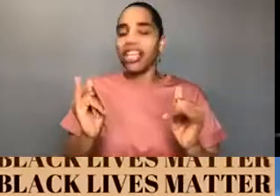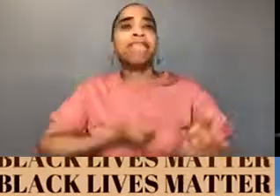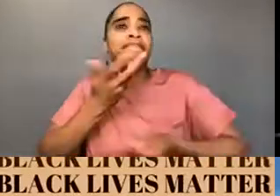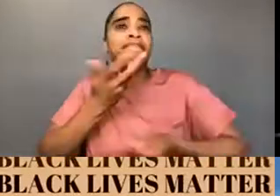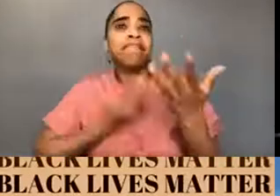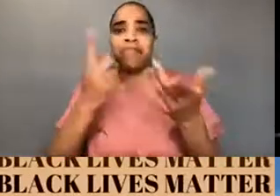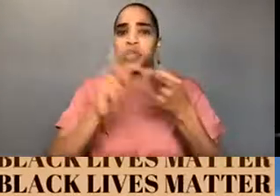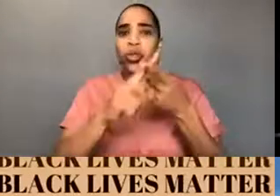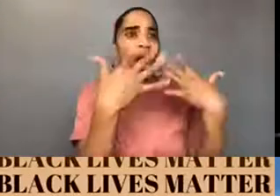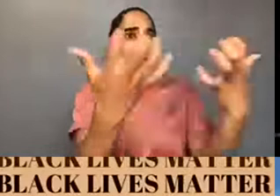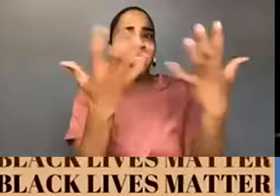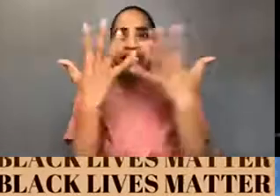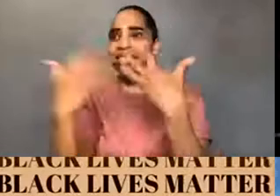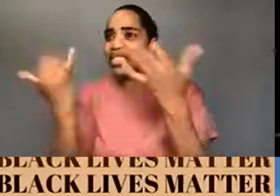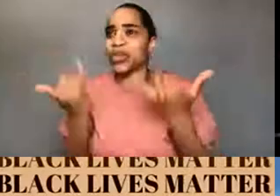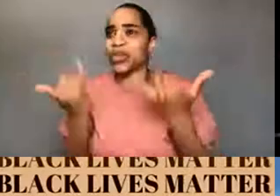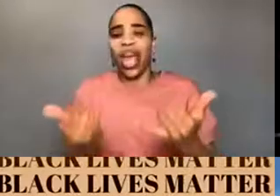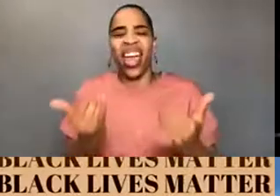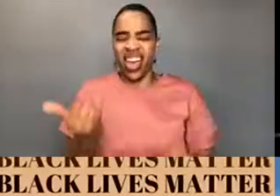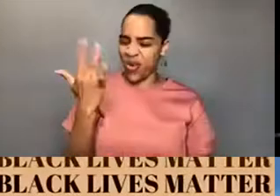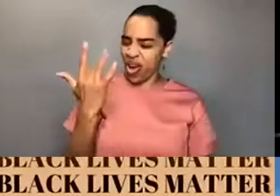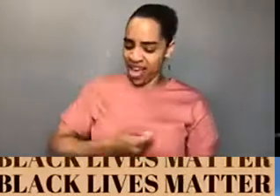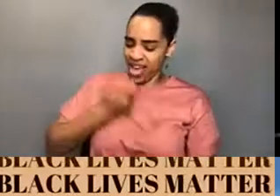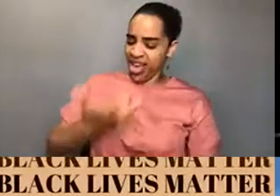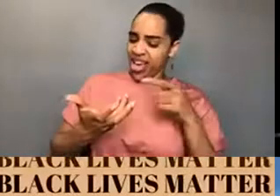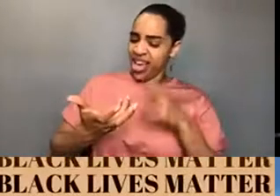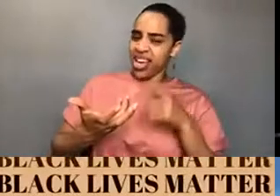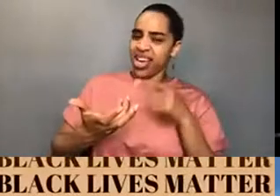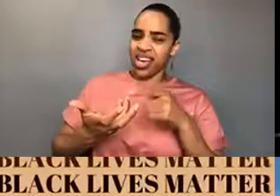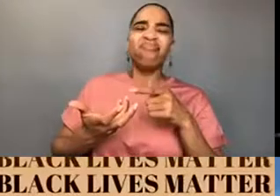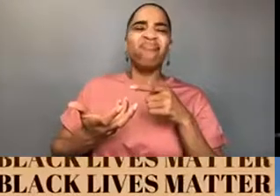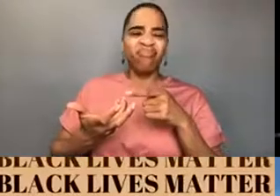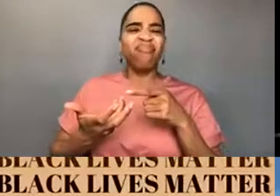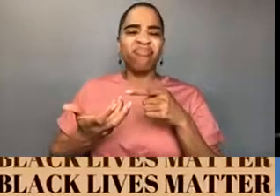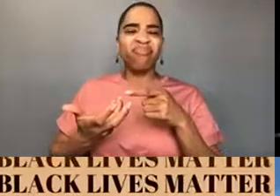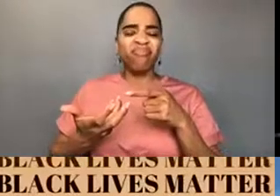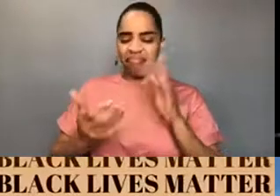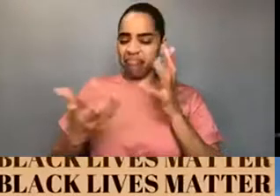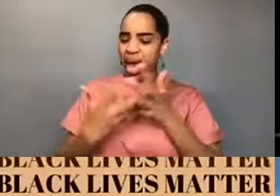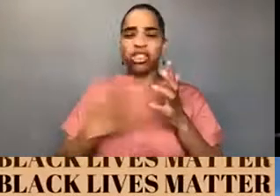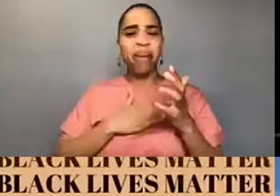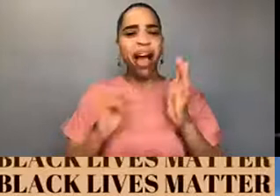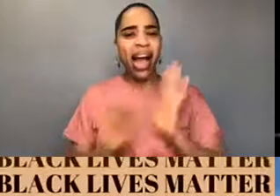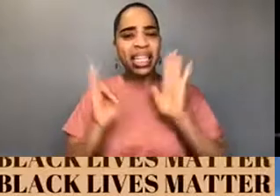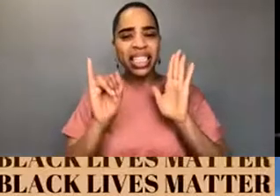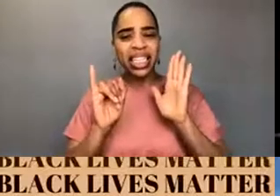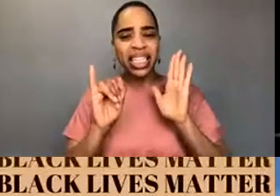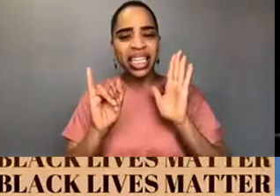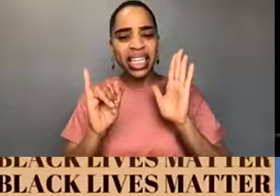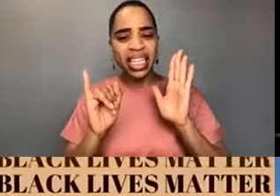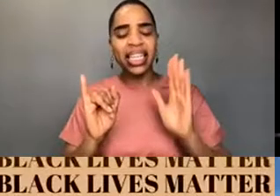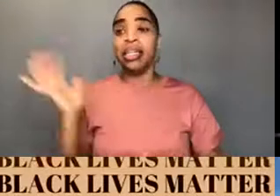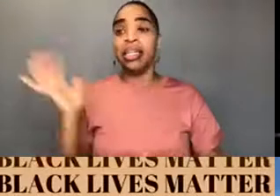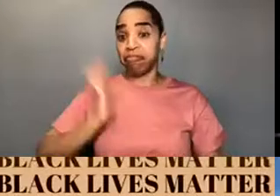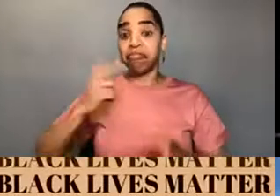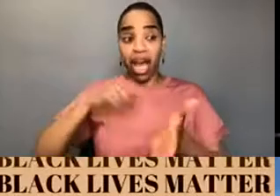like it was something that was really a cornerstone of my identity at the time in which I wrote it. And